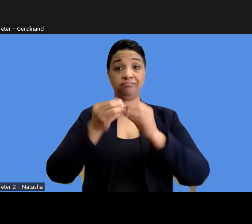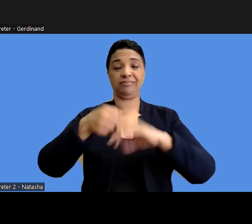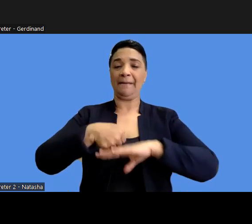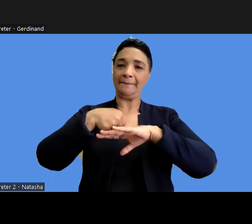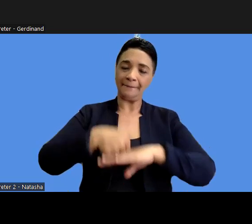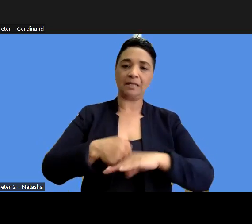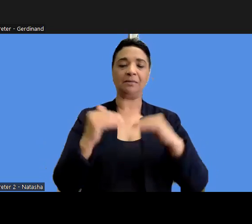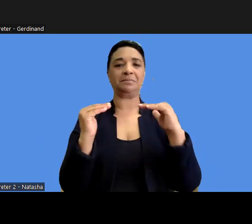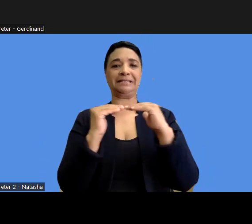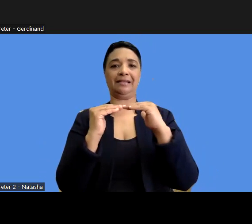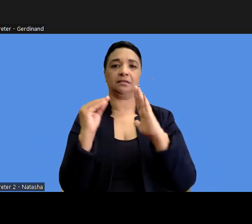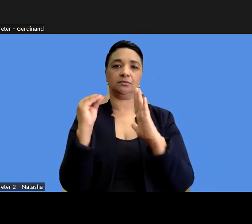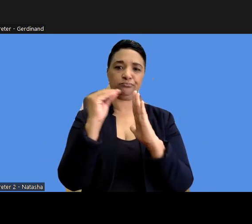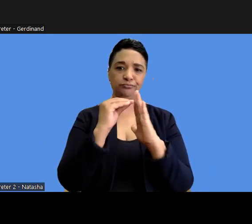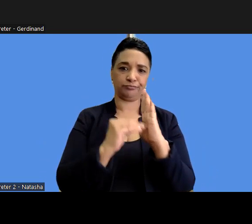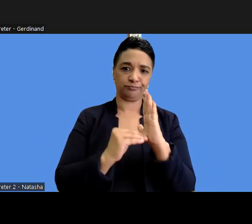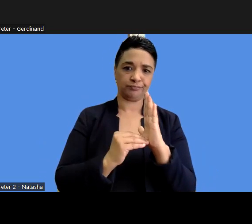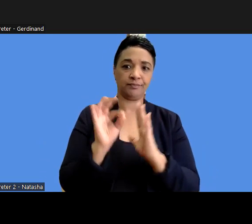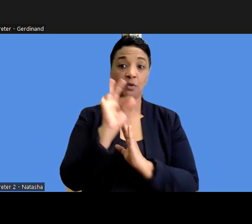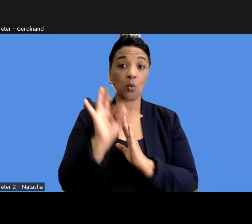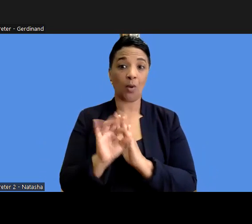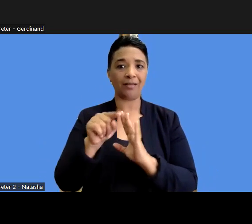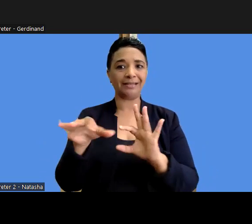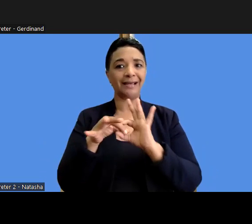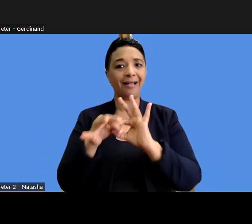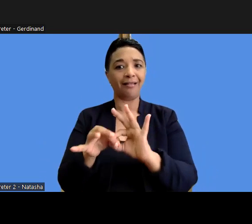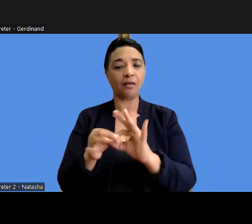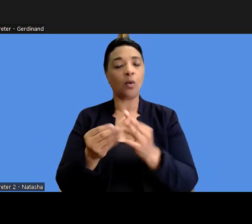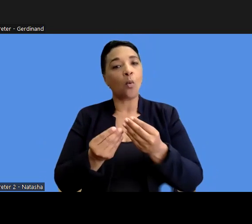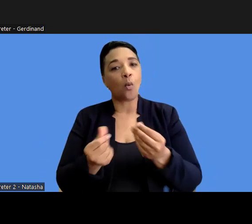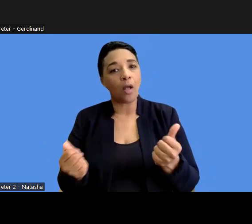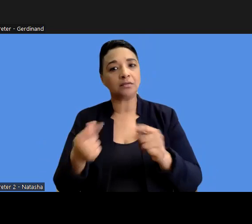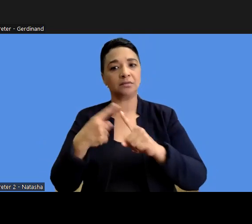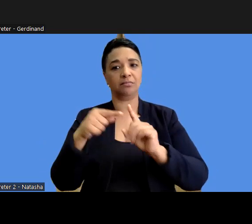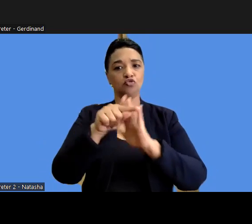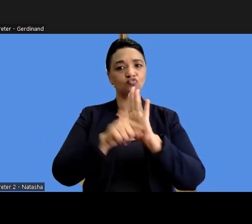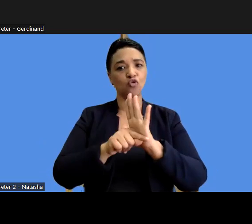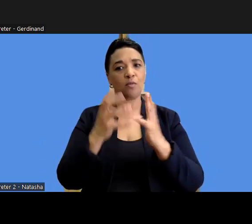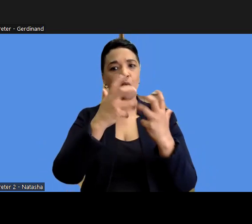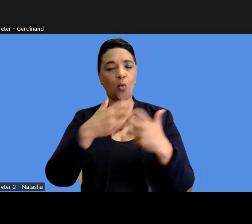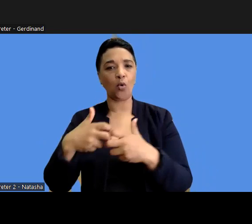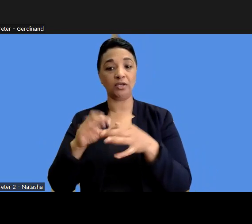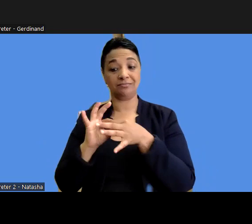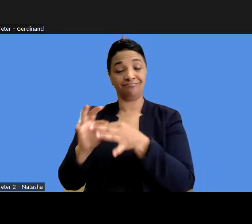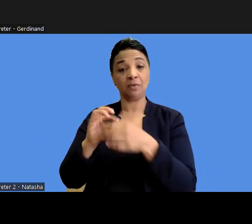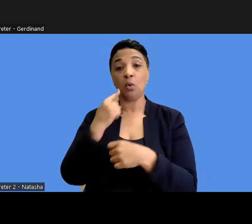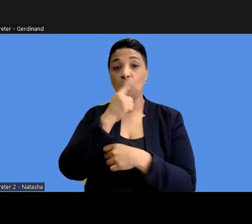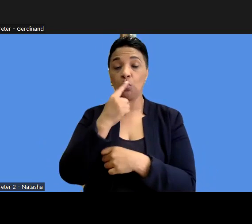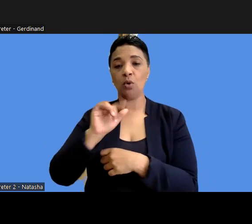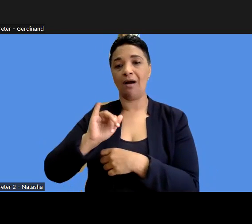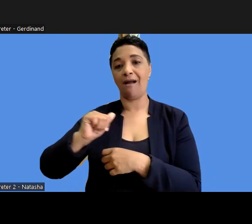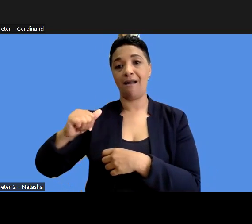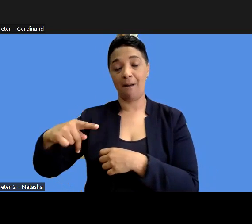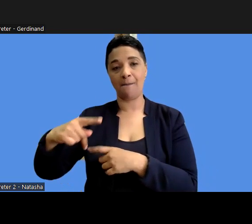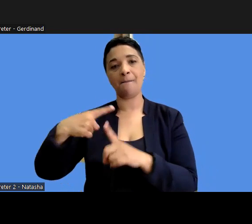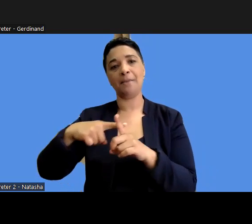discussion by the HCT. It's under discussion. And regular briefing of and presentation on